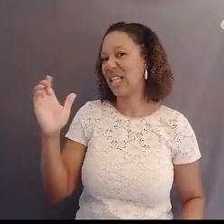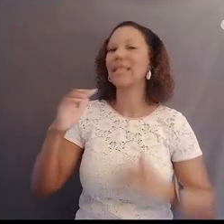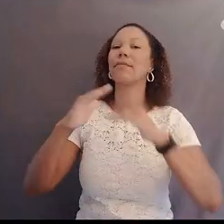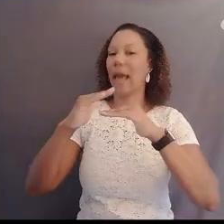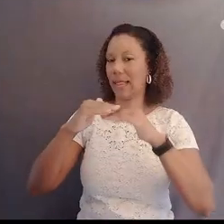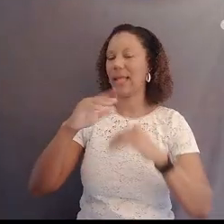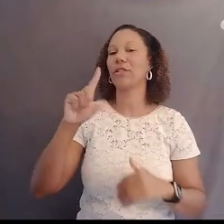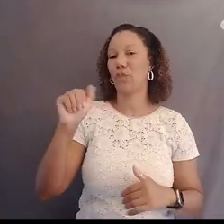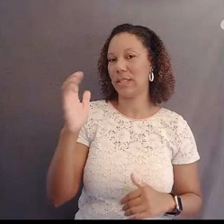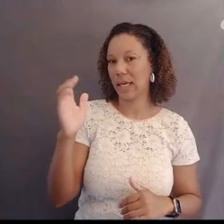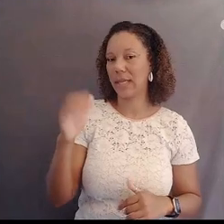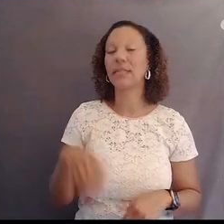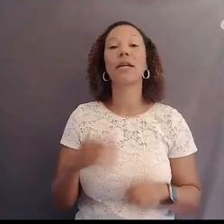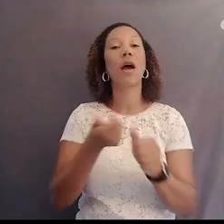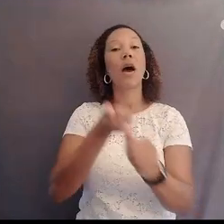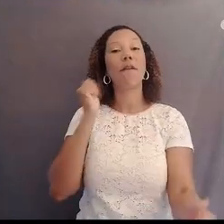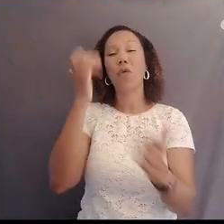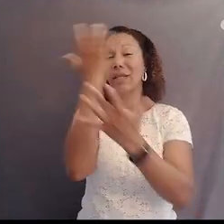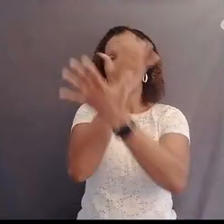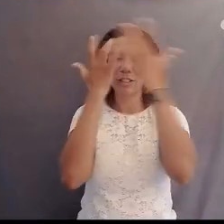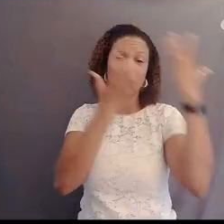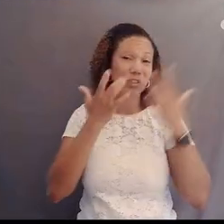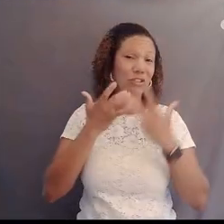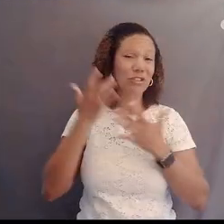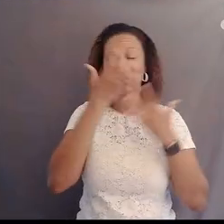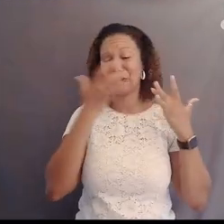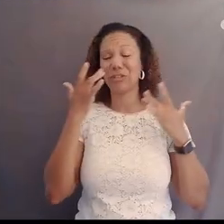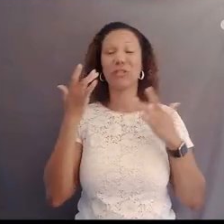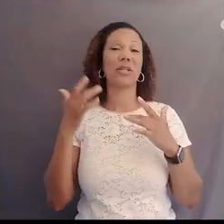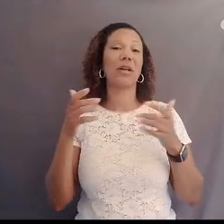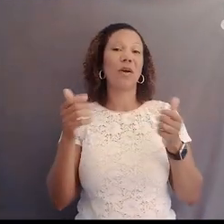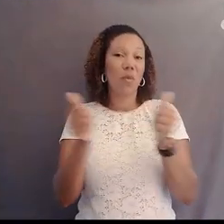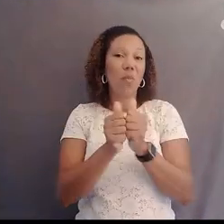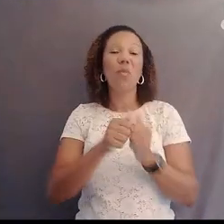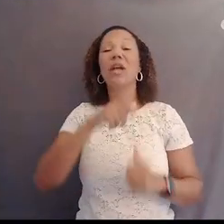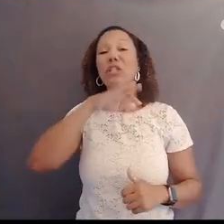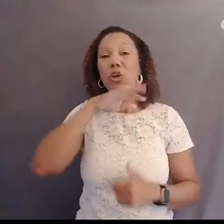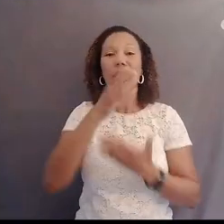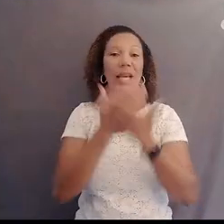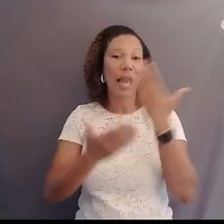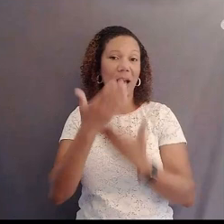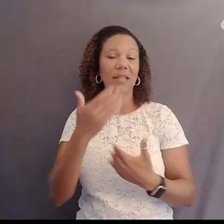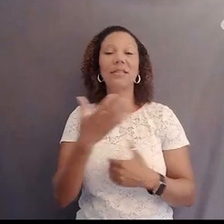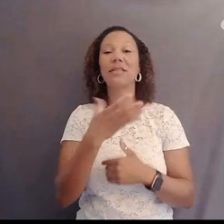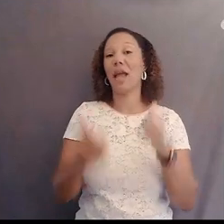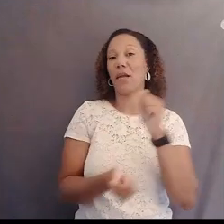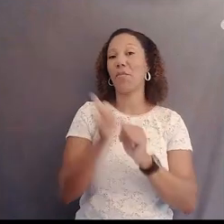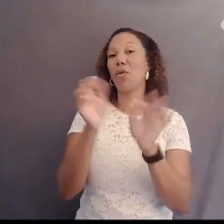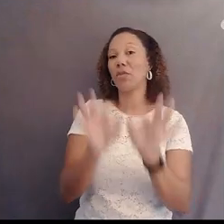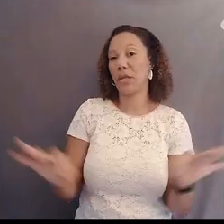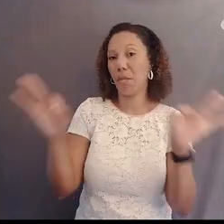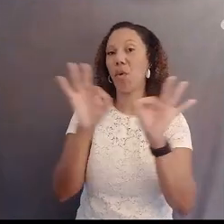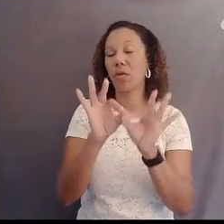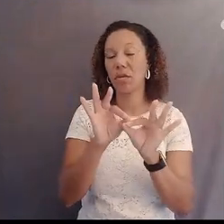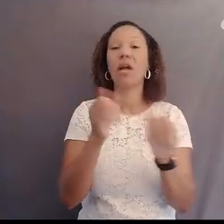And avoiding touching the eyes, the nose, and the mouth, especially with unwashed hands. And then most importantly, it's really important that